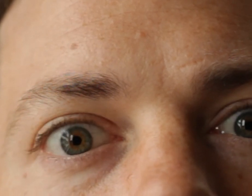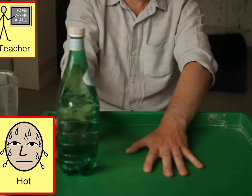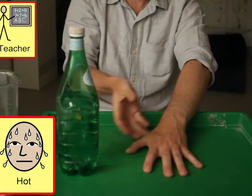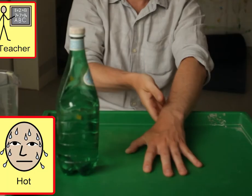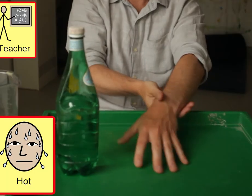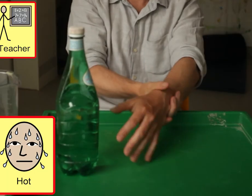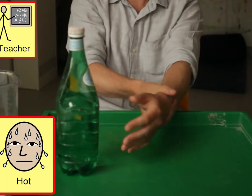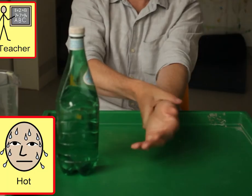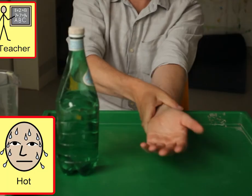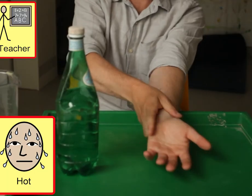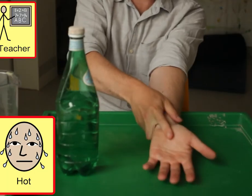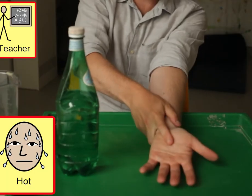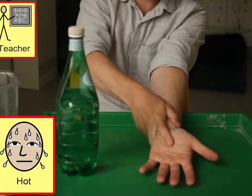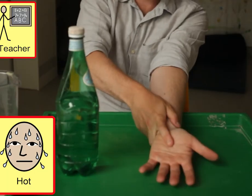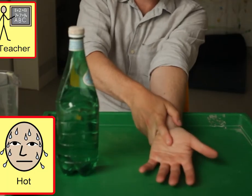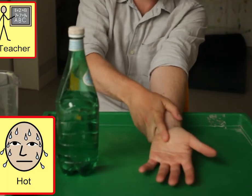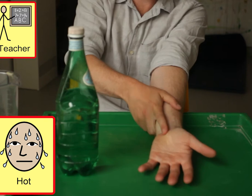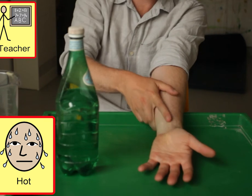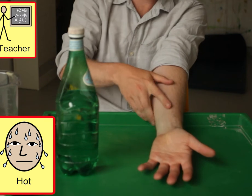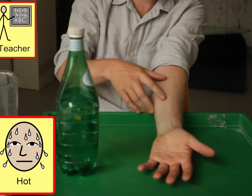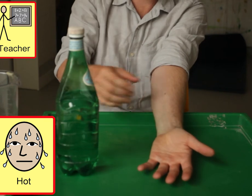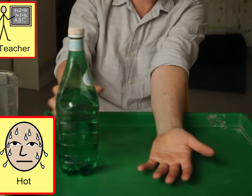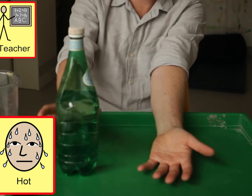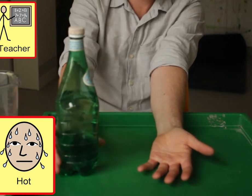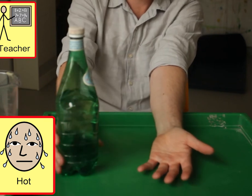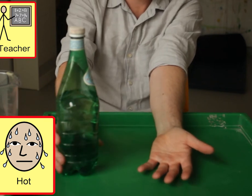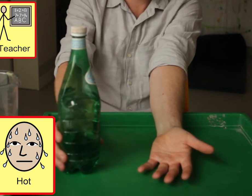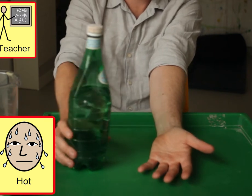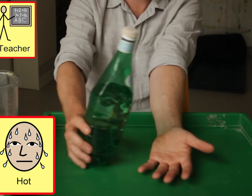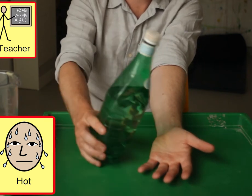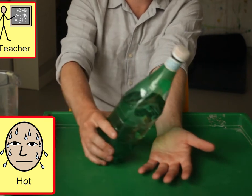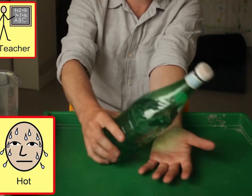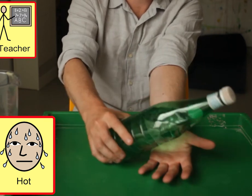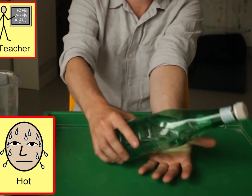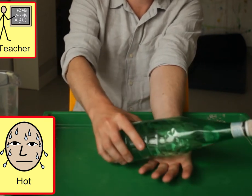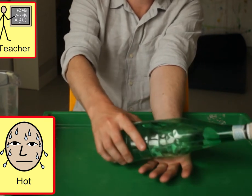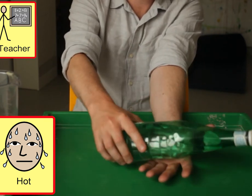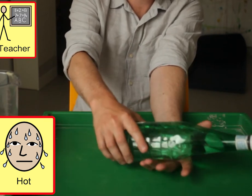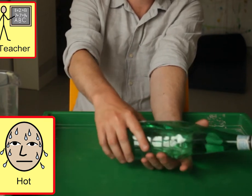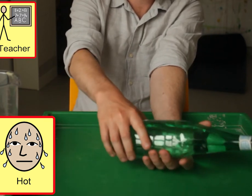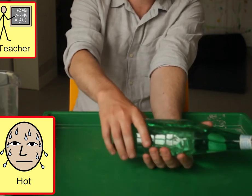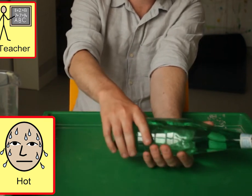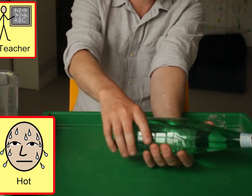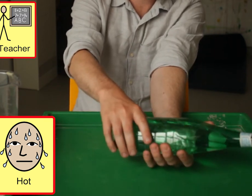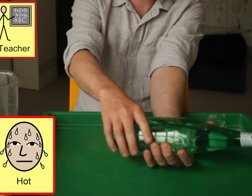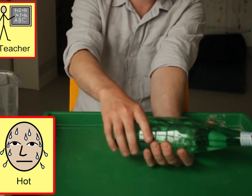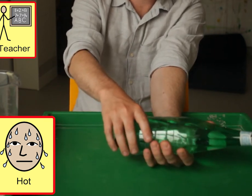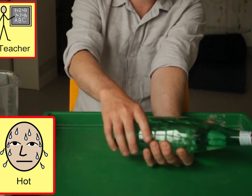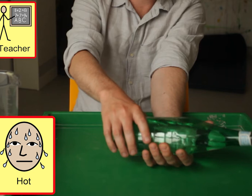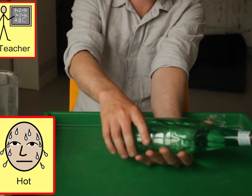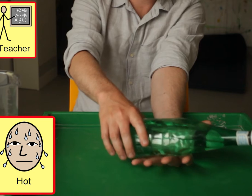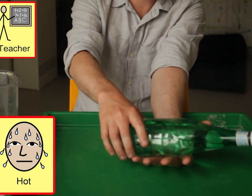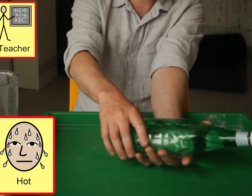eyes. Firstly, with hot water, the student can explore the tightly sealed bottle independently or have